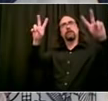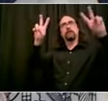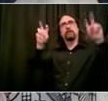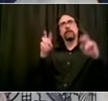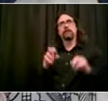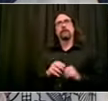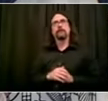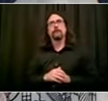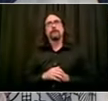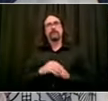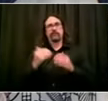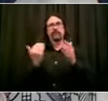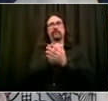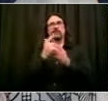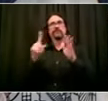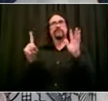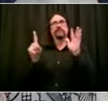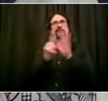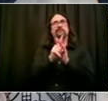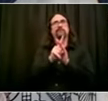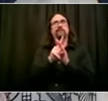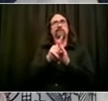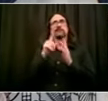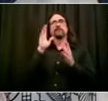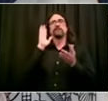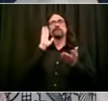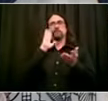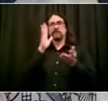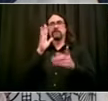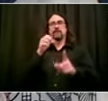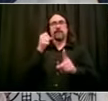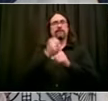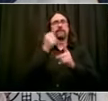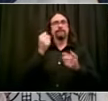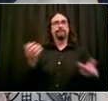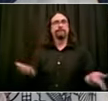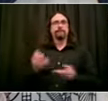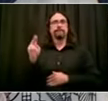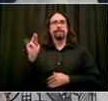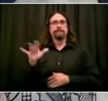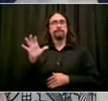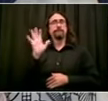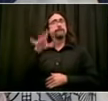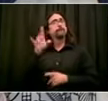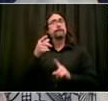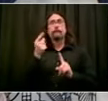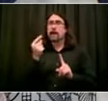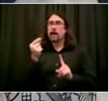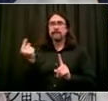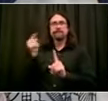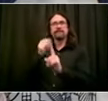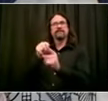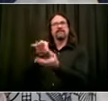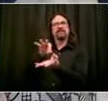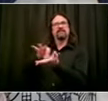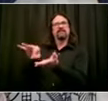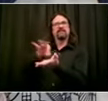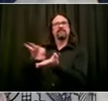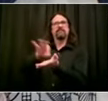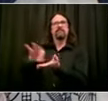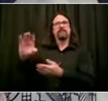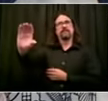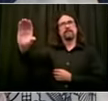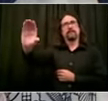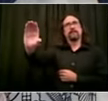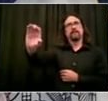census. We have very important news that the higher court, Circuit Court of Appeals, federal